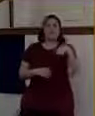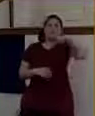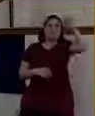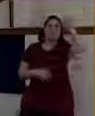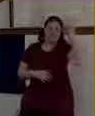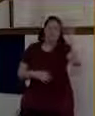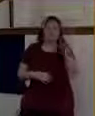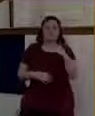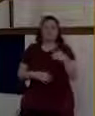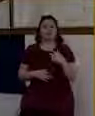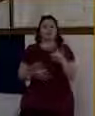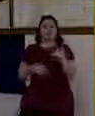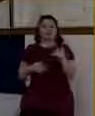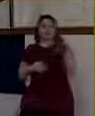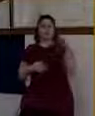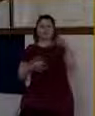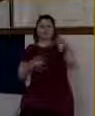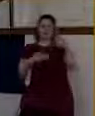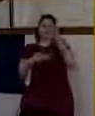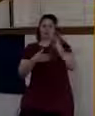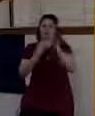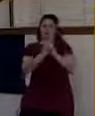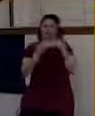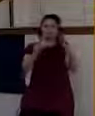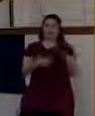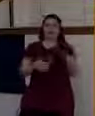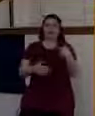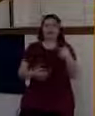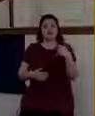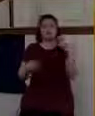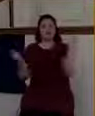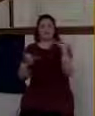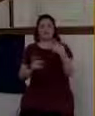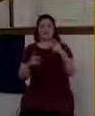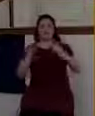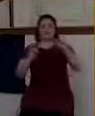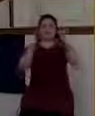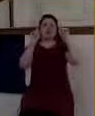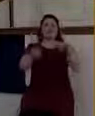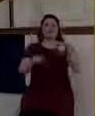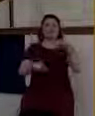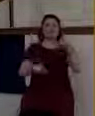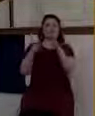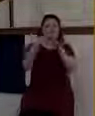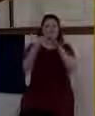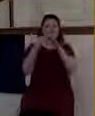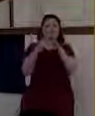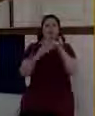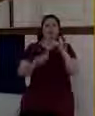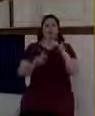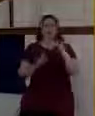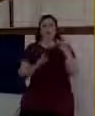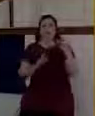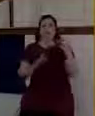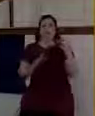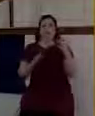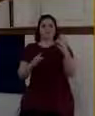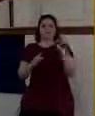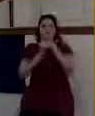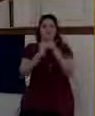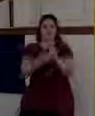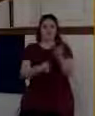them." Remember, Jeroboam did that because he was afraid if people kept going up to Jerusalem to worship, they would be disloyal to him. And so